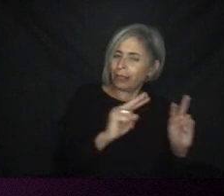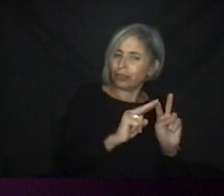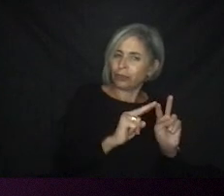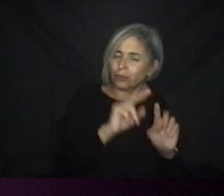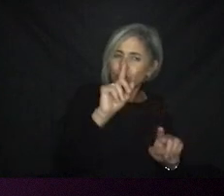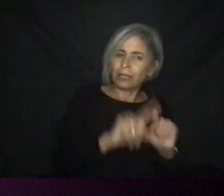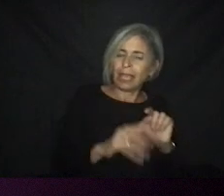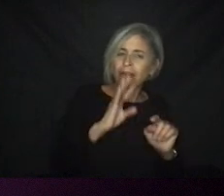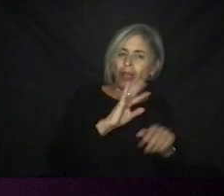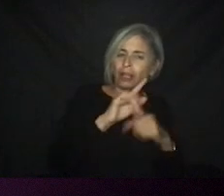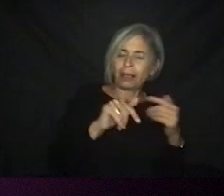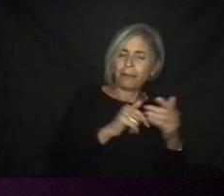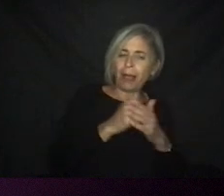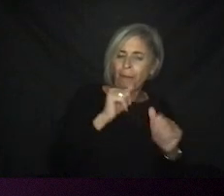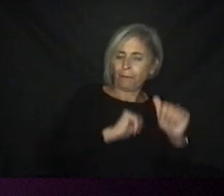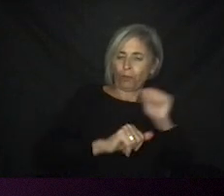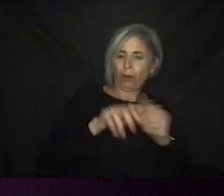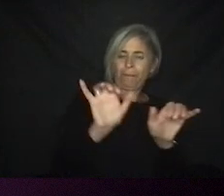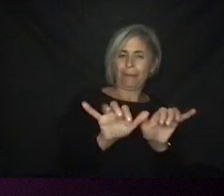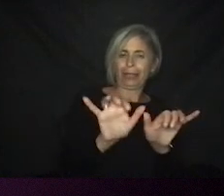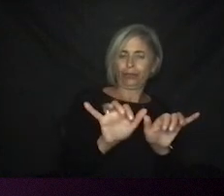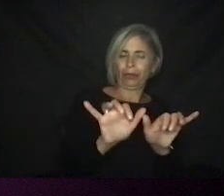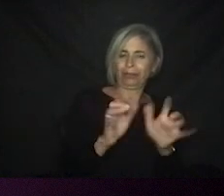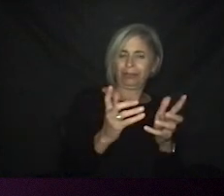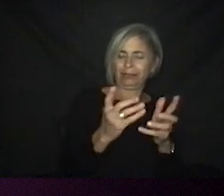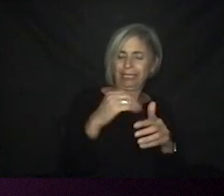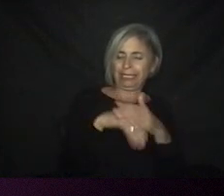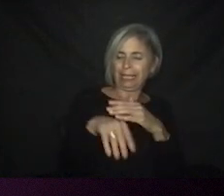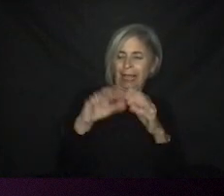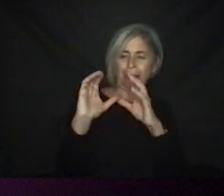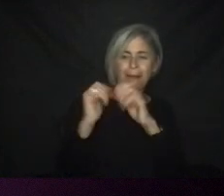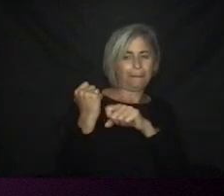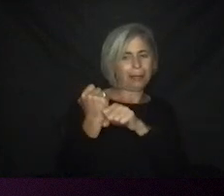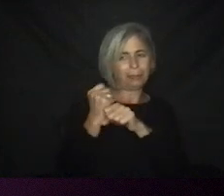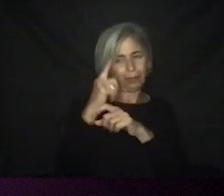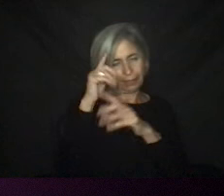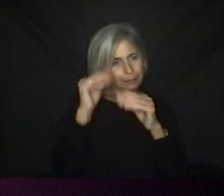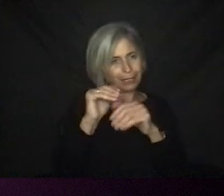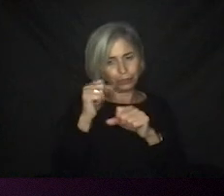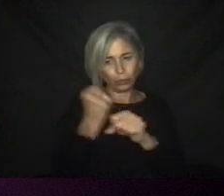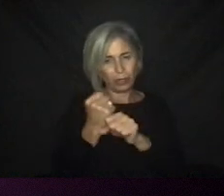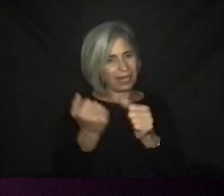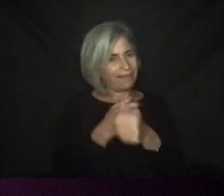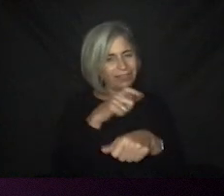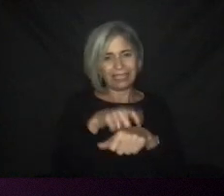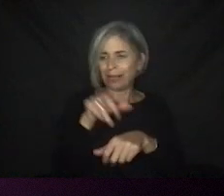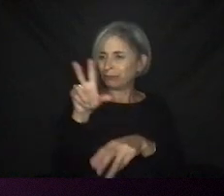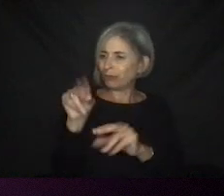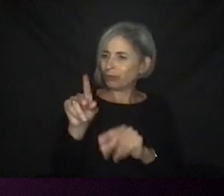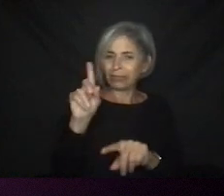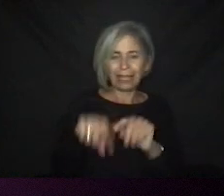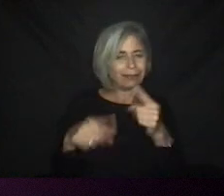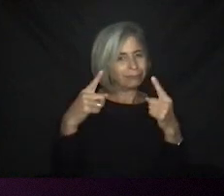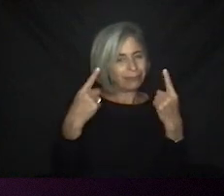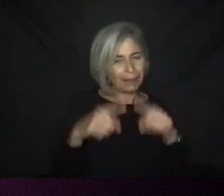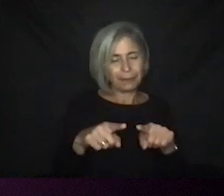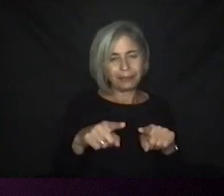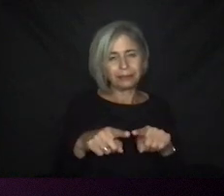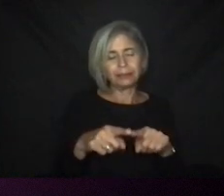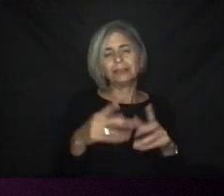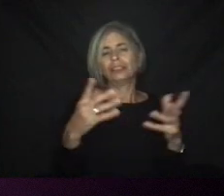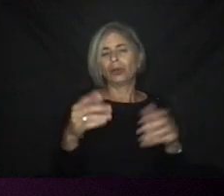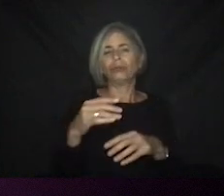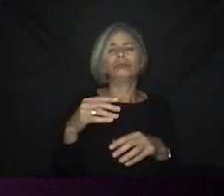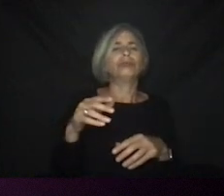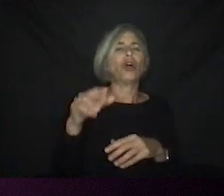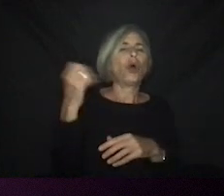can't just be talking about performance metrics, insider baseball, and expect a win all the time. All right, so stick a pin in